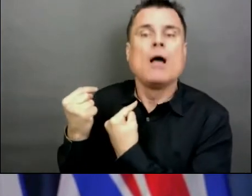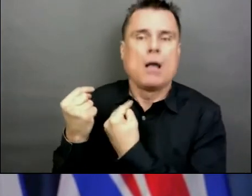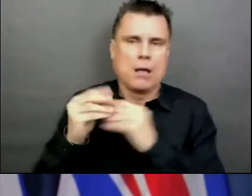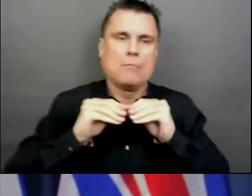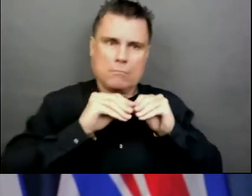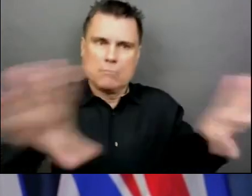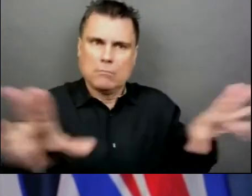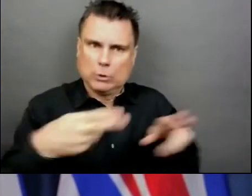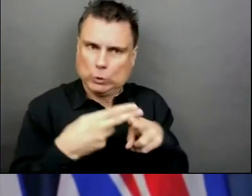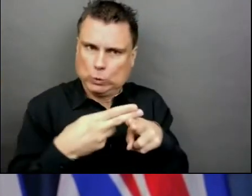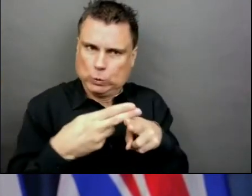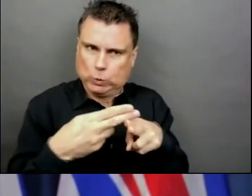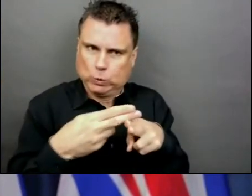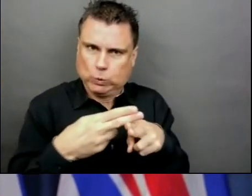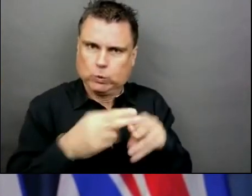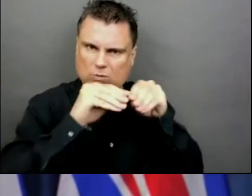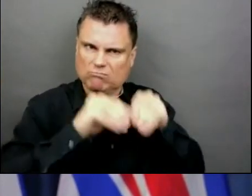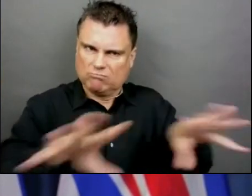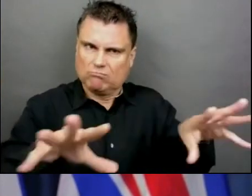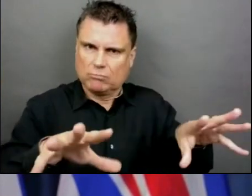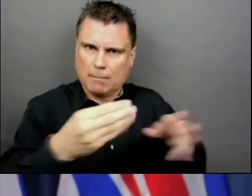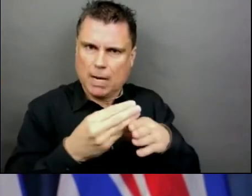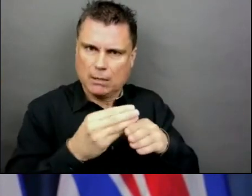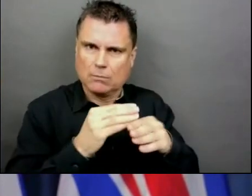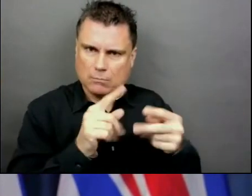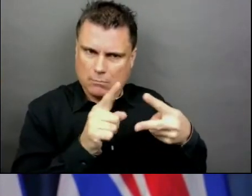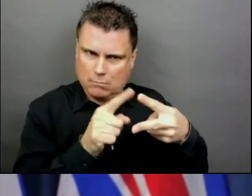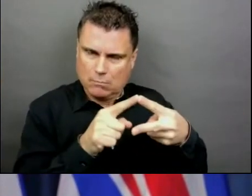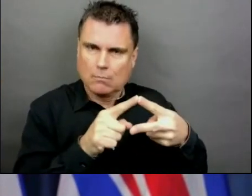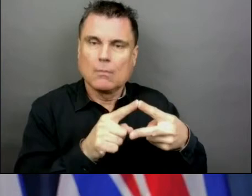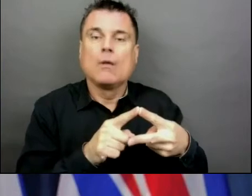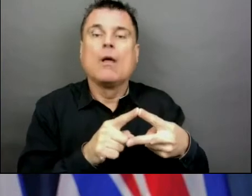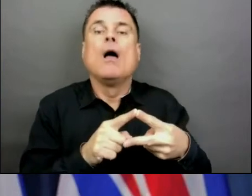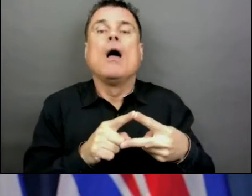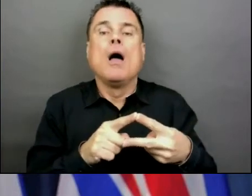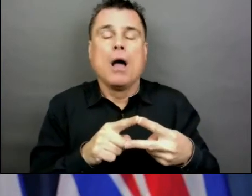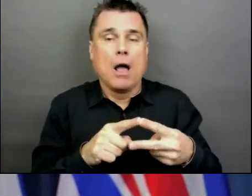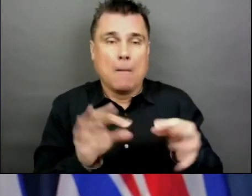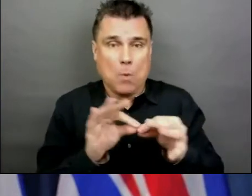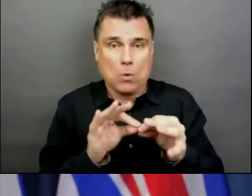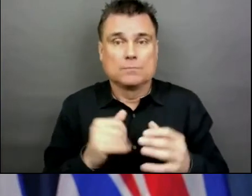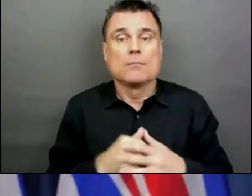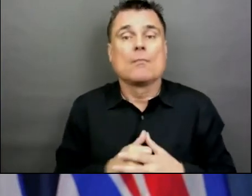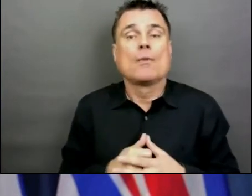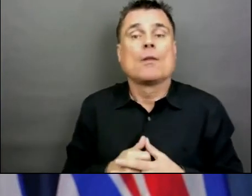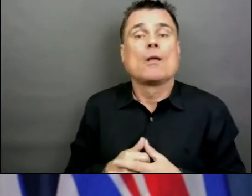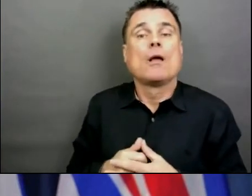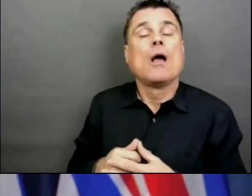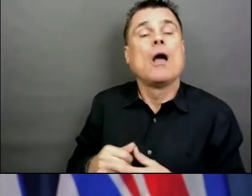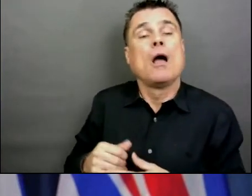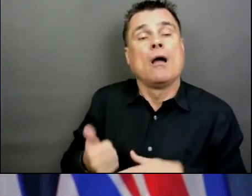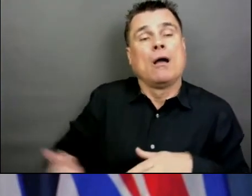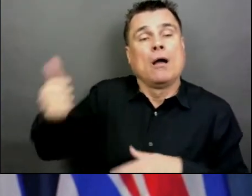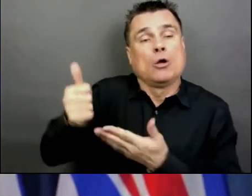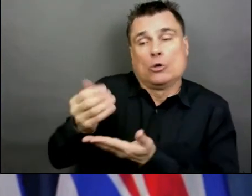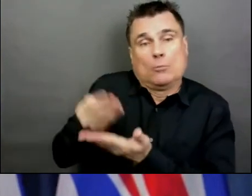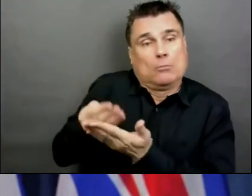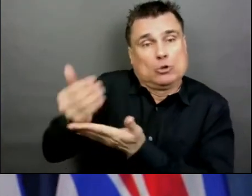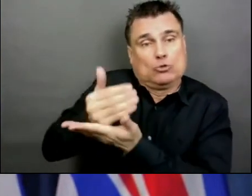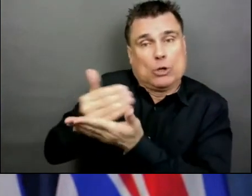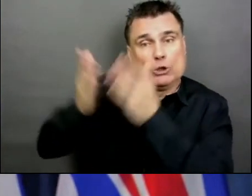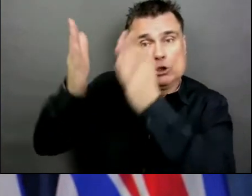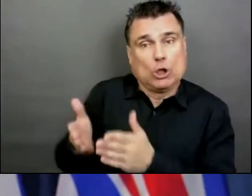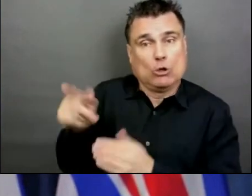I've said, I've had some options before me. There's the Treasury Board cabinet process, but it will be coming very